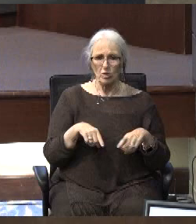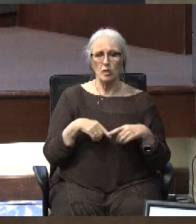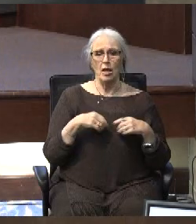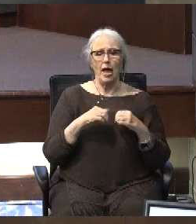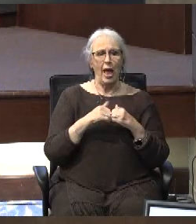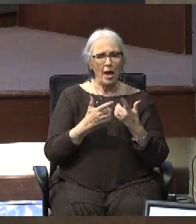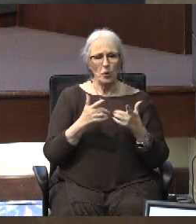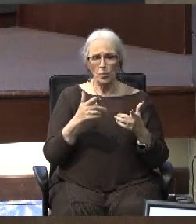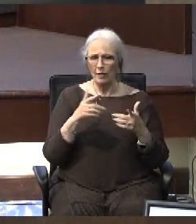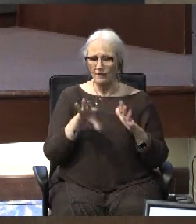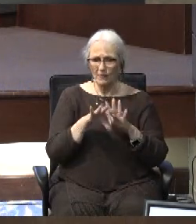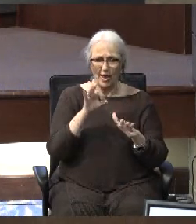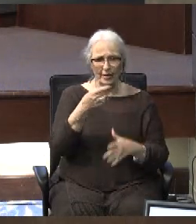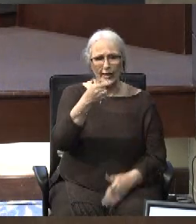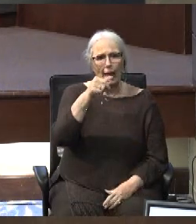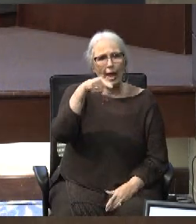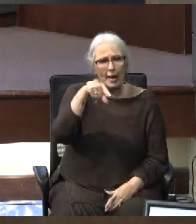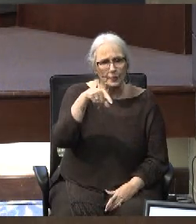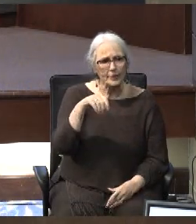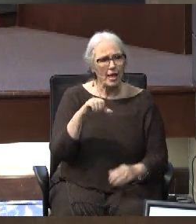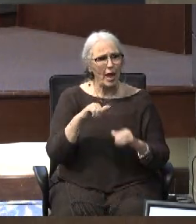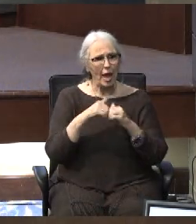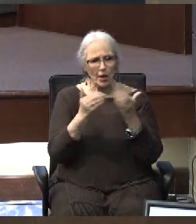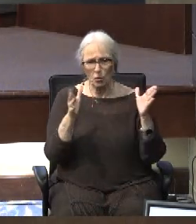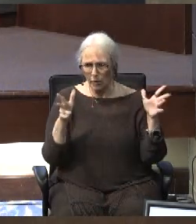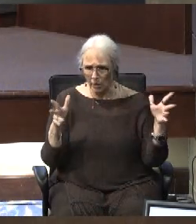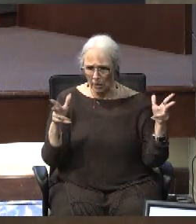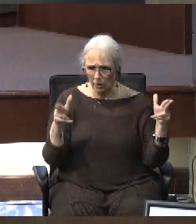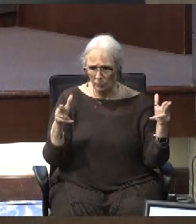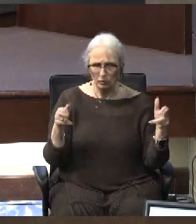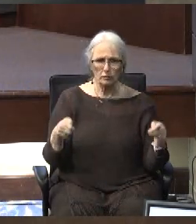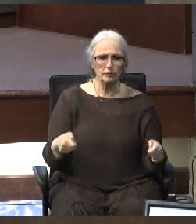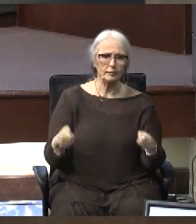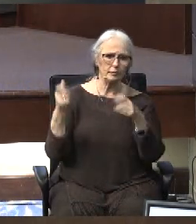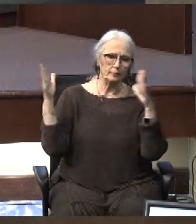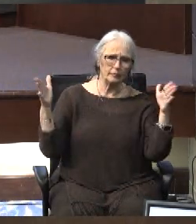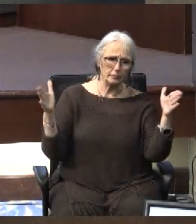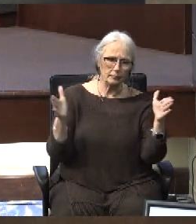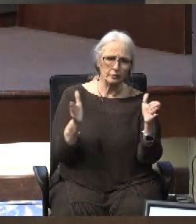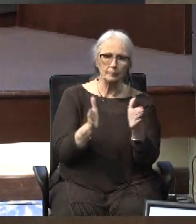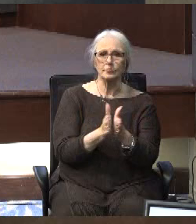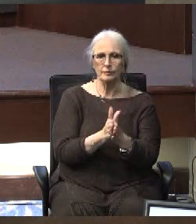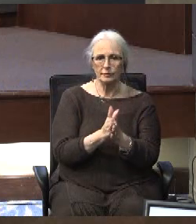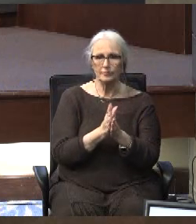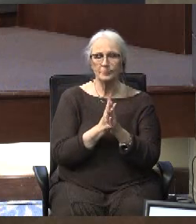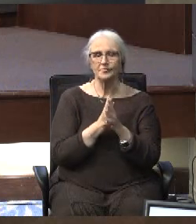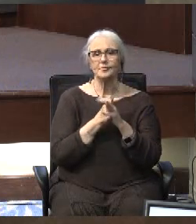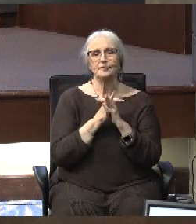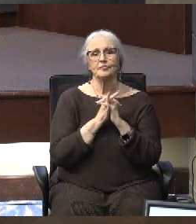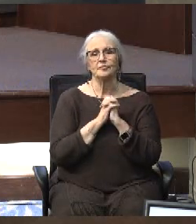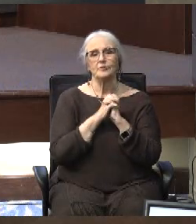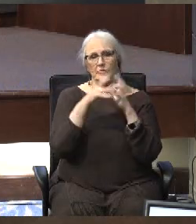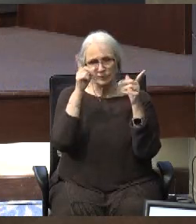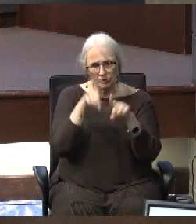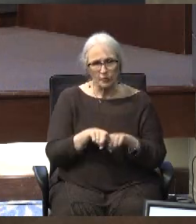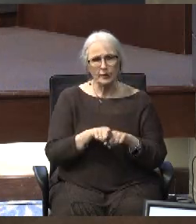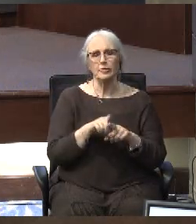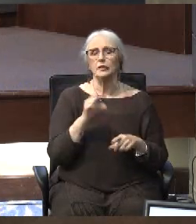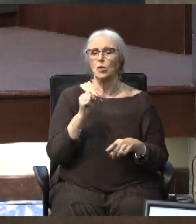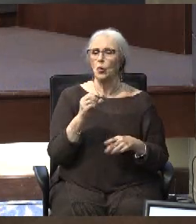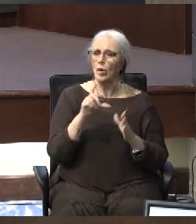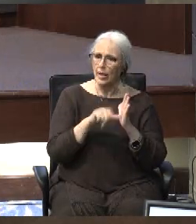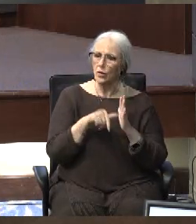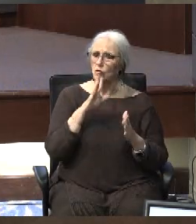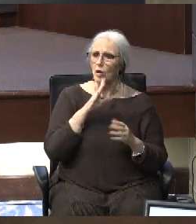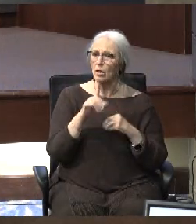those gaps are. And I don't know how hard that is to compile that. And if it's difficult, Bradley, just get with me later and we can talk about it. But I